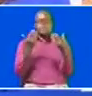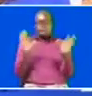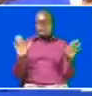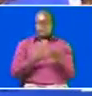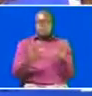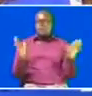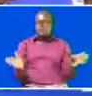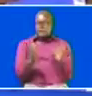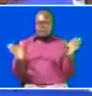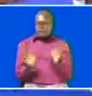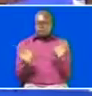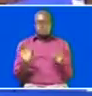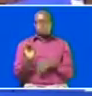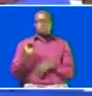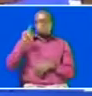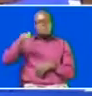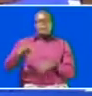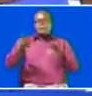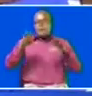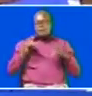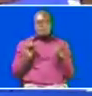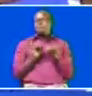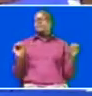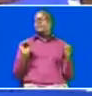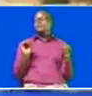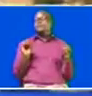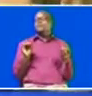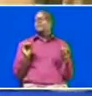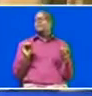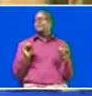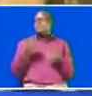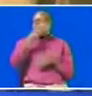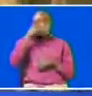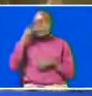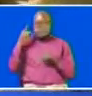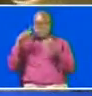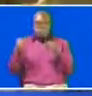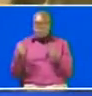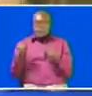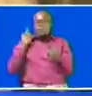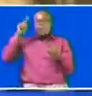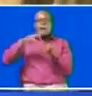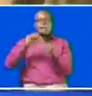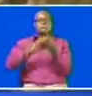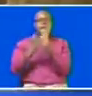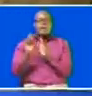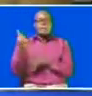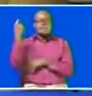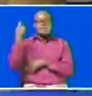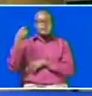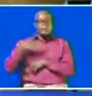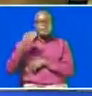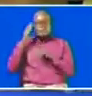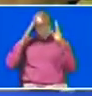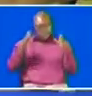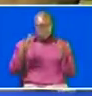not encourage division. I will personally not accept a situation like that. I will work. Kalonzo says he's also in the race to succeed Uhuru. Political pundits will be